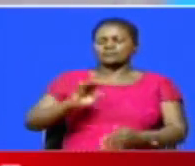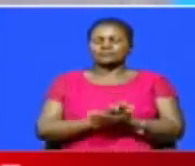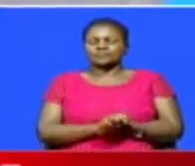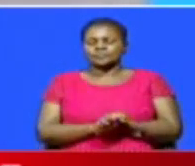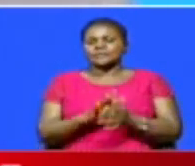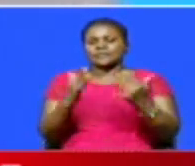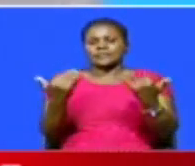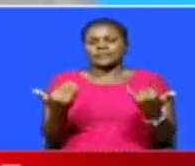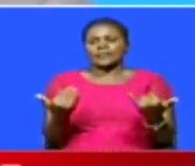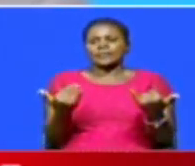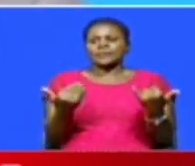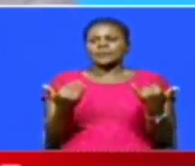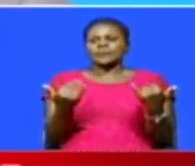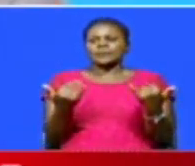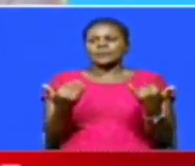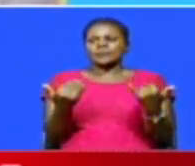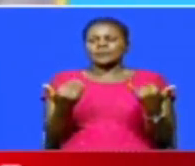gentlemen,